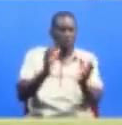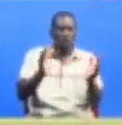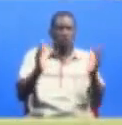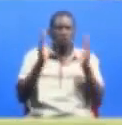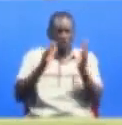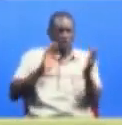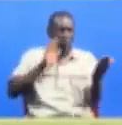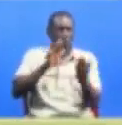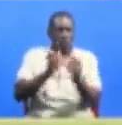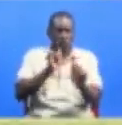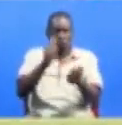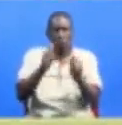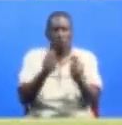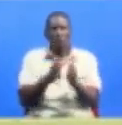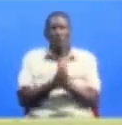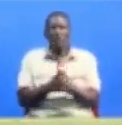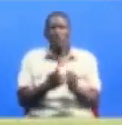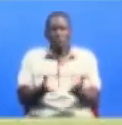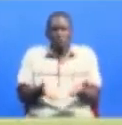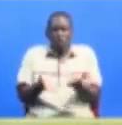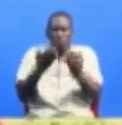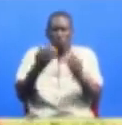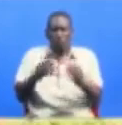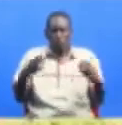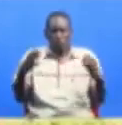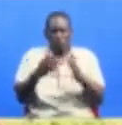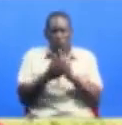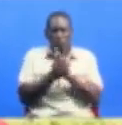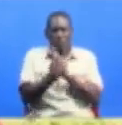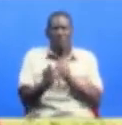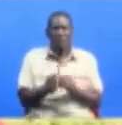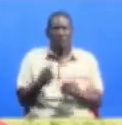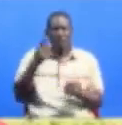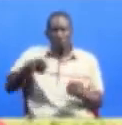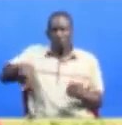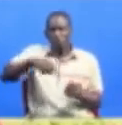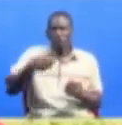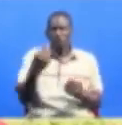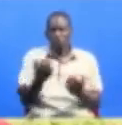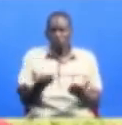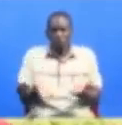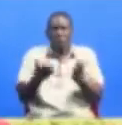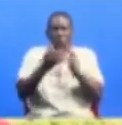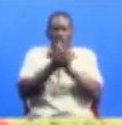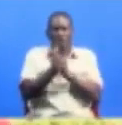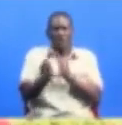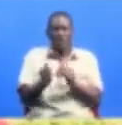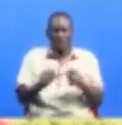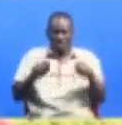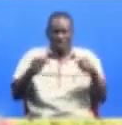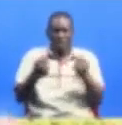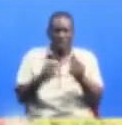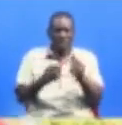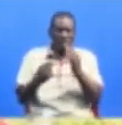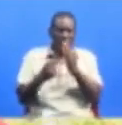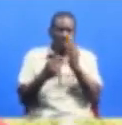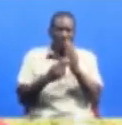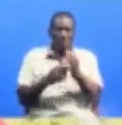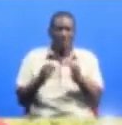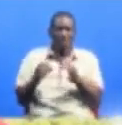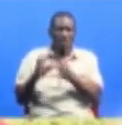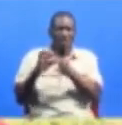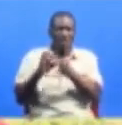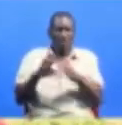great emphasis being put in improving the team's skill sets. So for us, it's just improving the skill, the tackle technique, the catch and